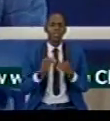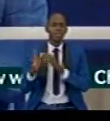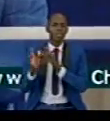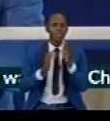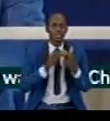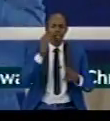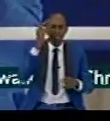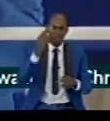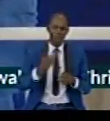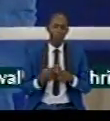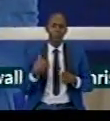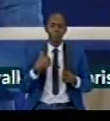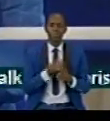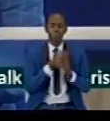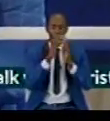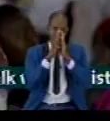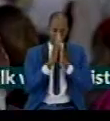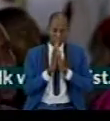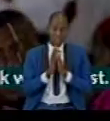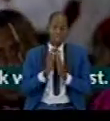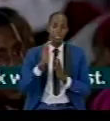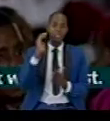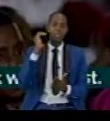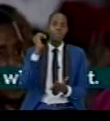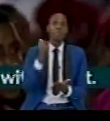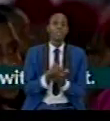Jesus' name we pray.